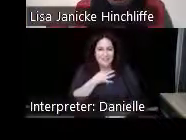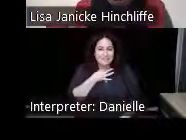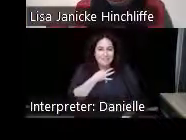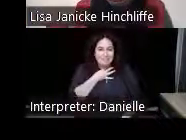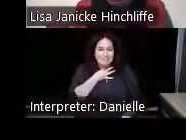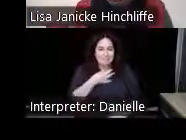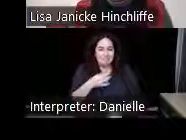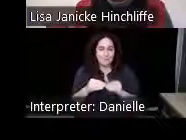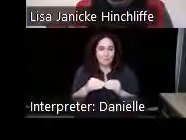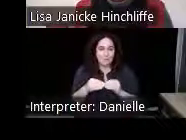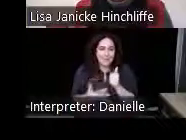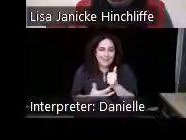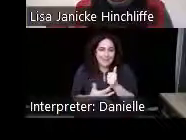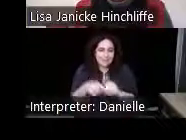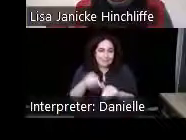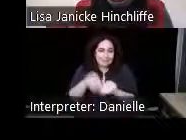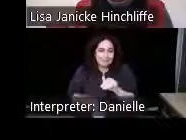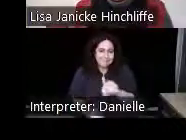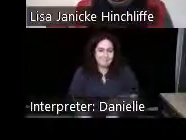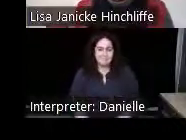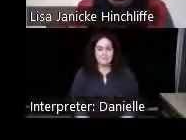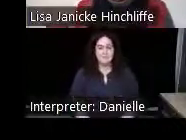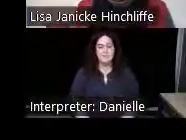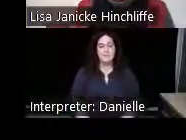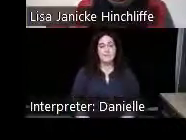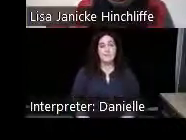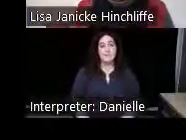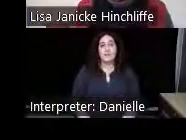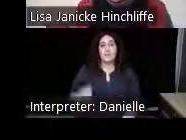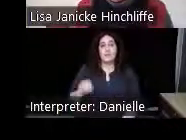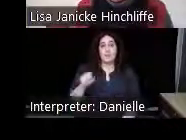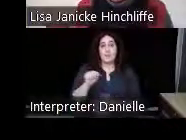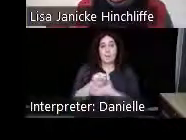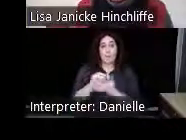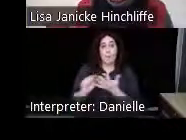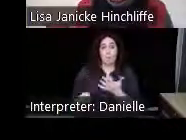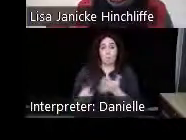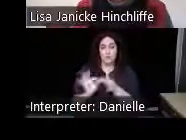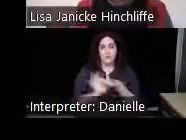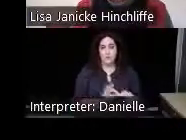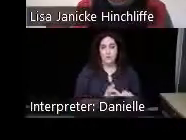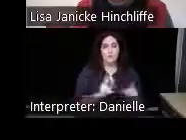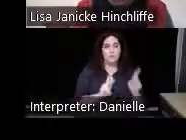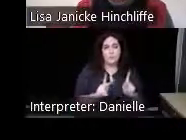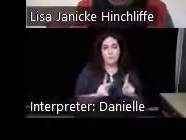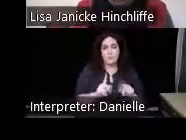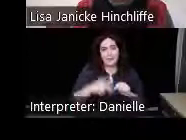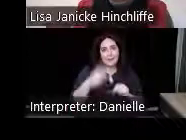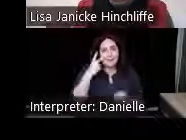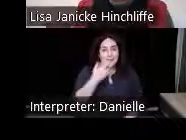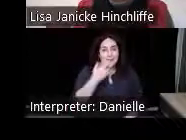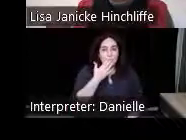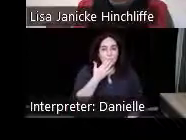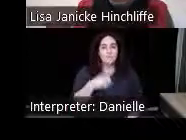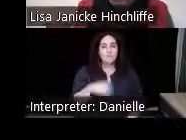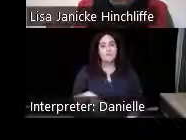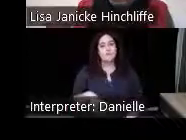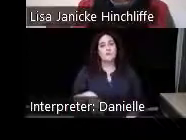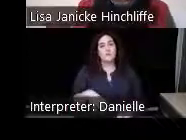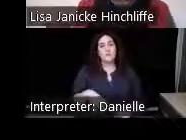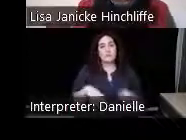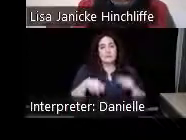particularly address the needs of people without perception of color, with limited vision or without